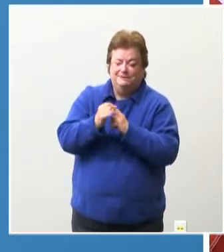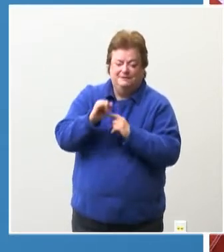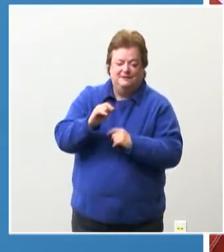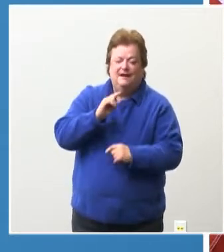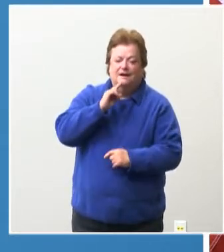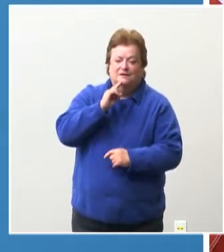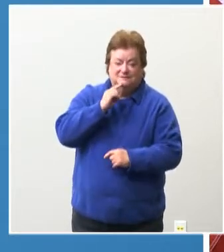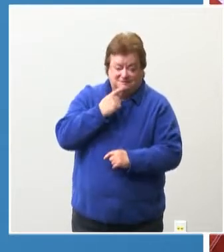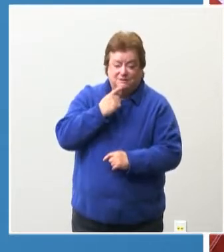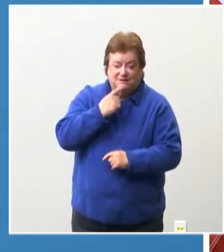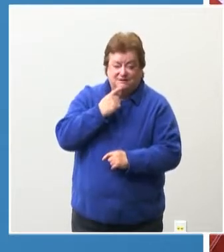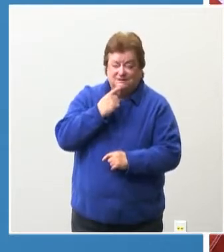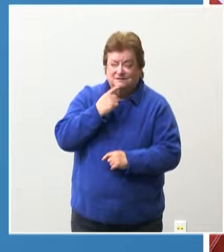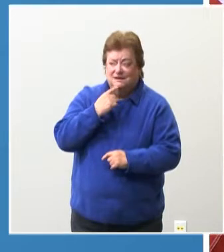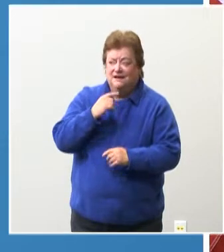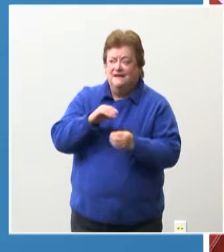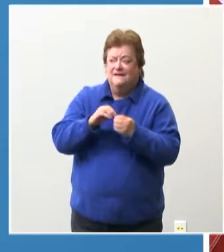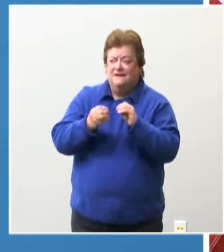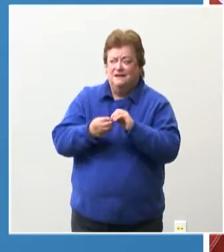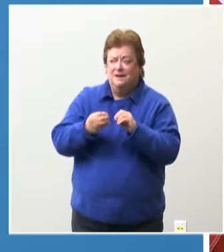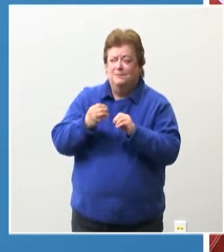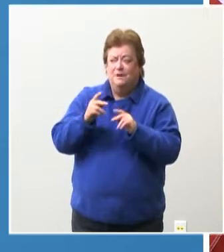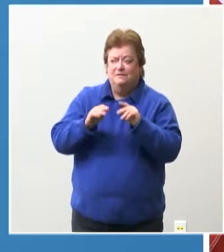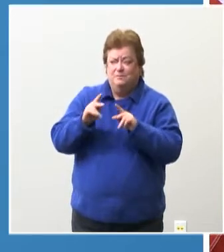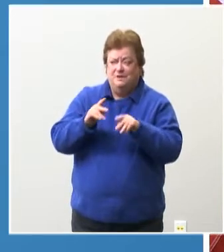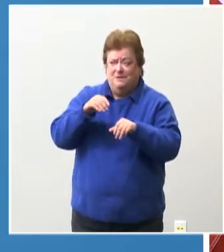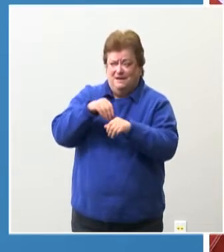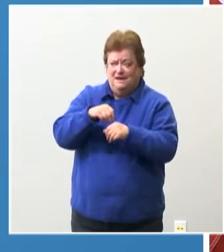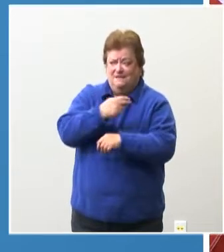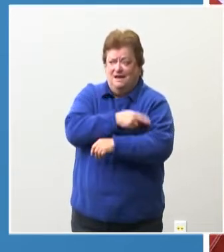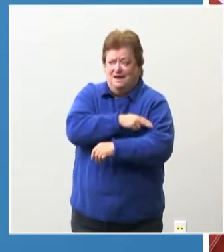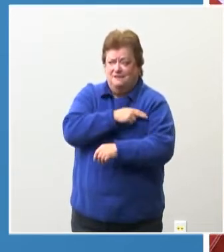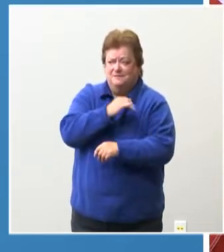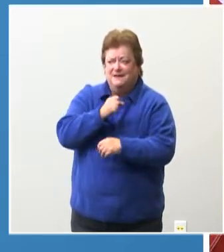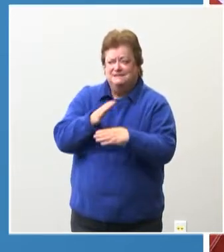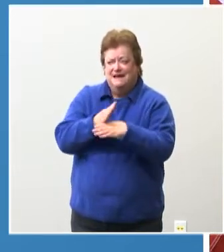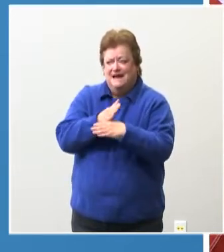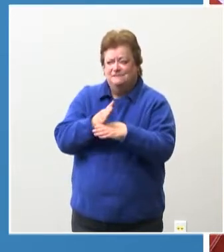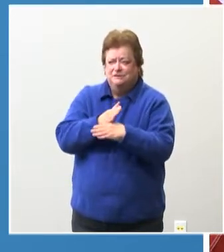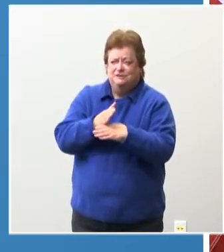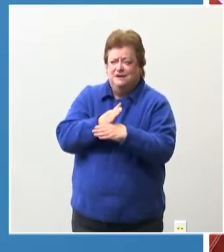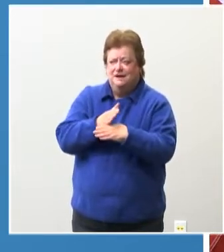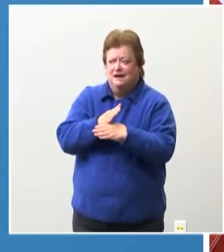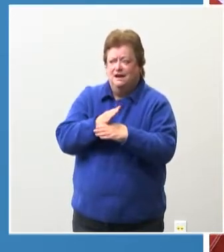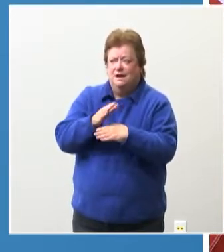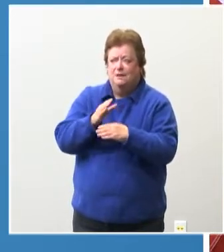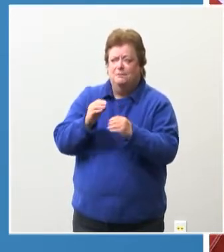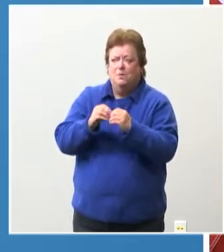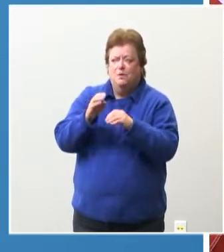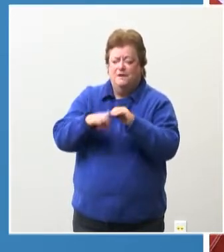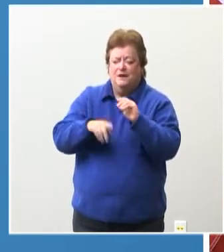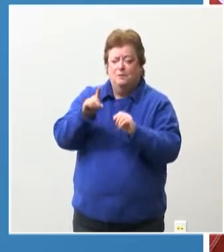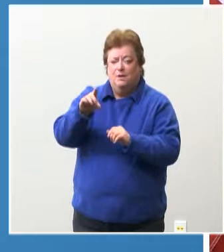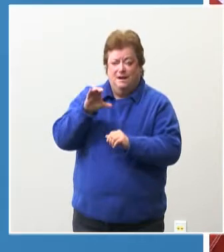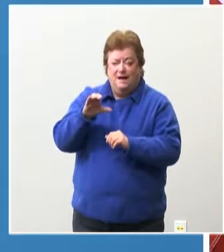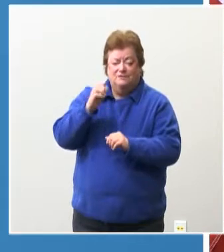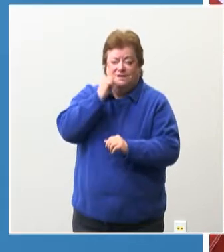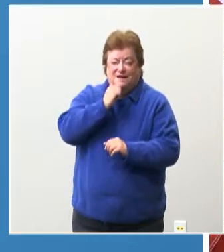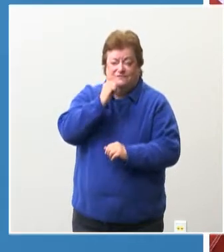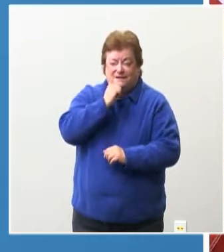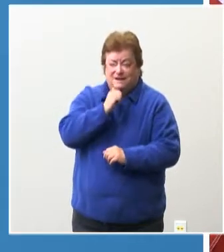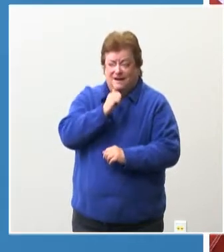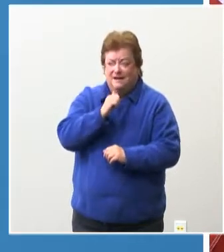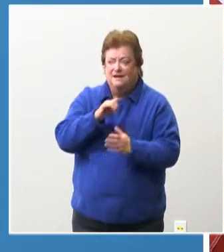number of COVID-19 patients currently hospitalized locally is averaging more than 100 per day, which